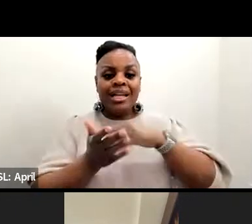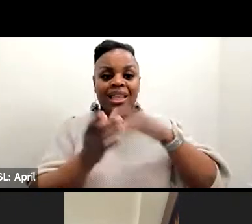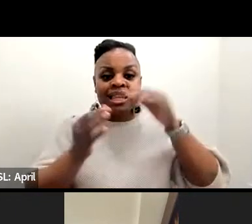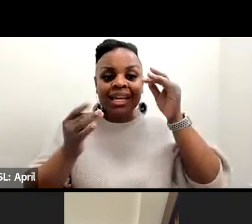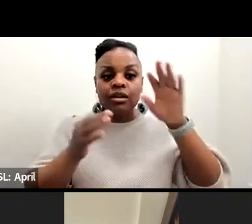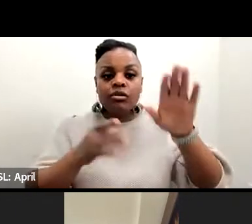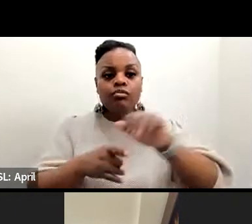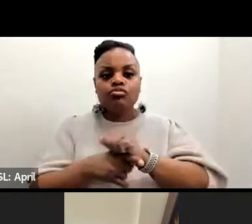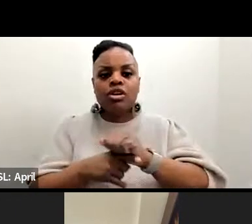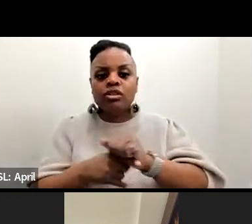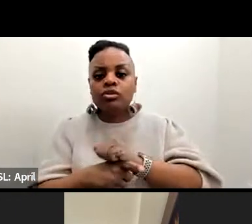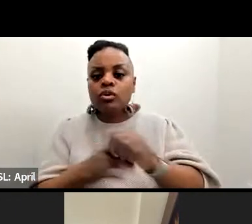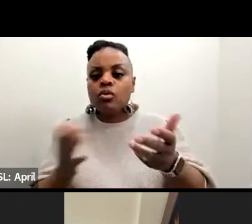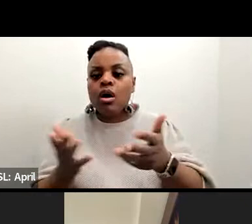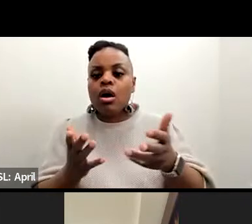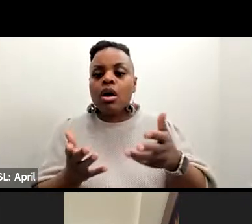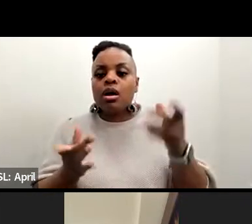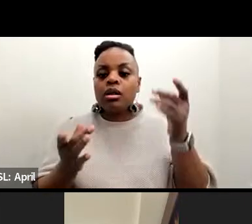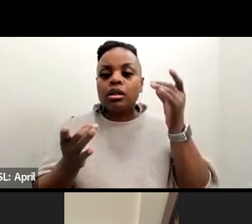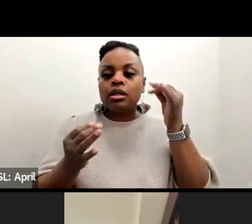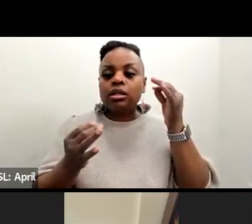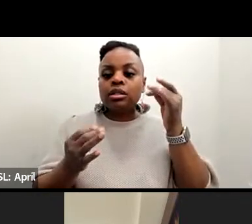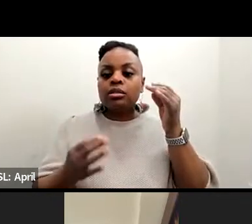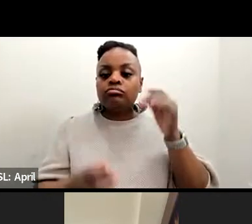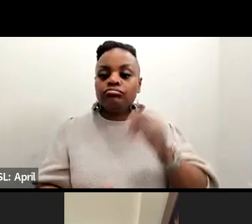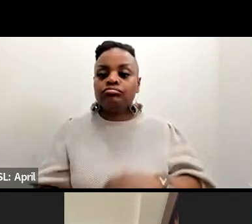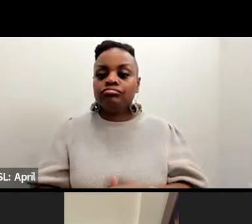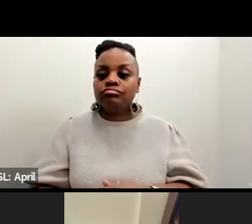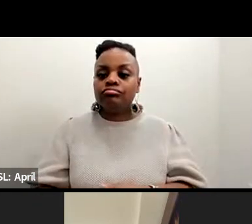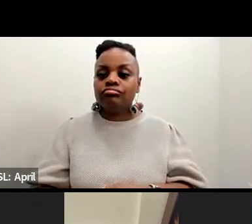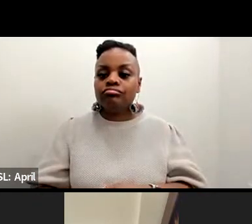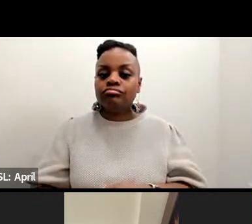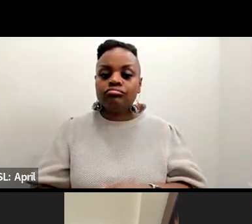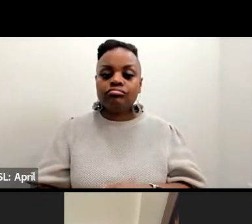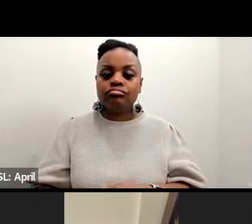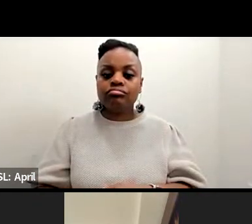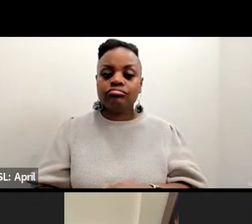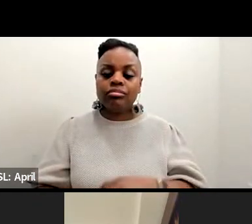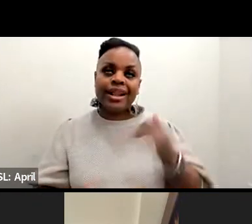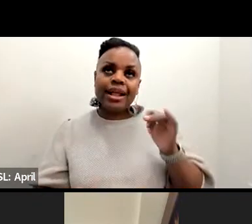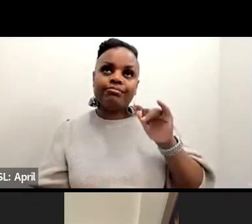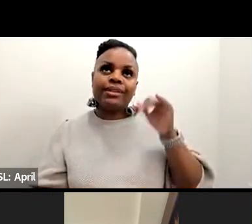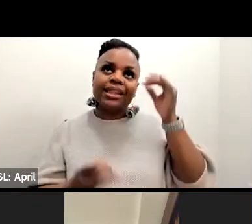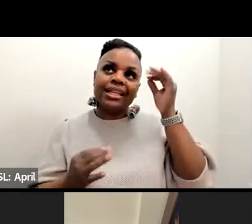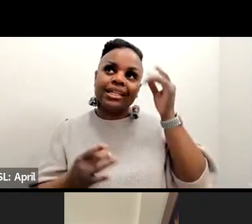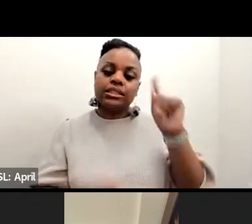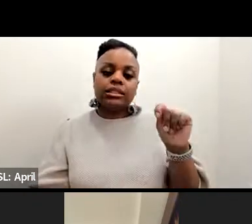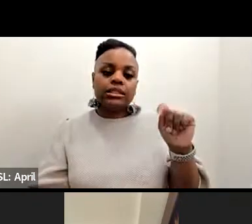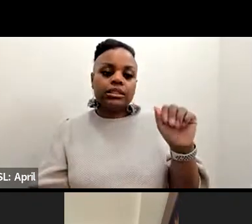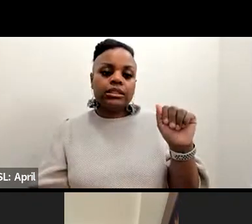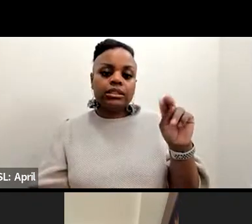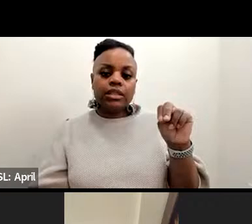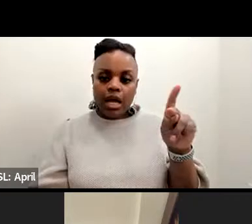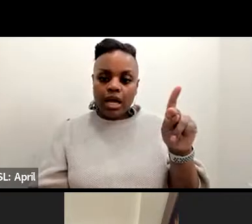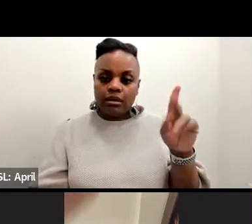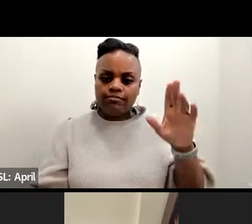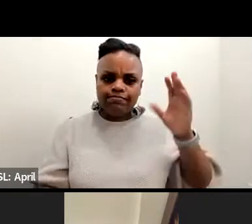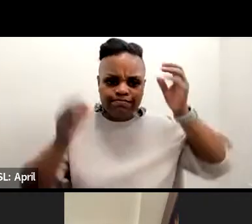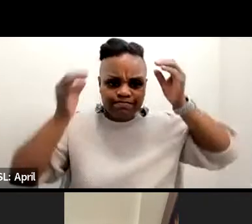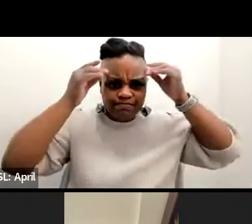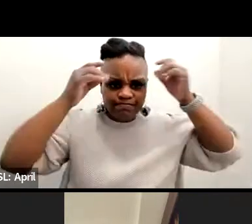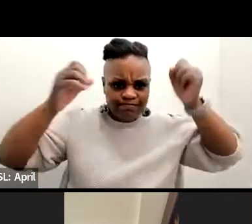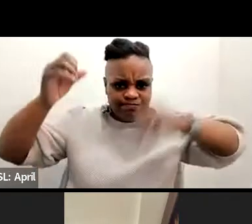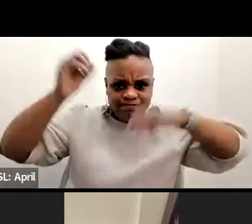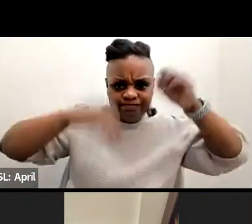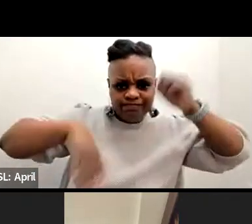and after many of the young members started to study social sciences, public policy, public administration, and to look at